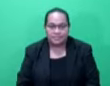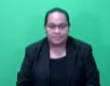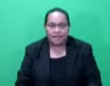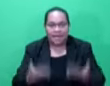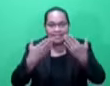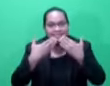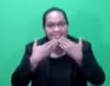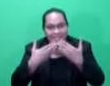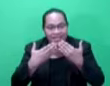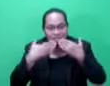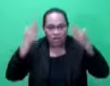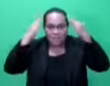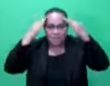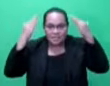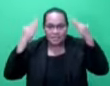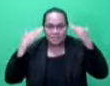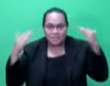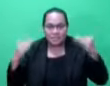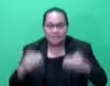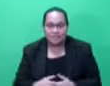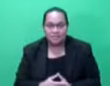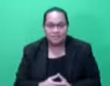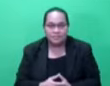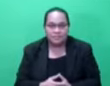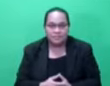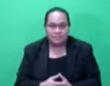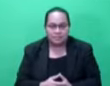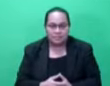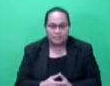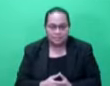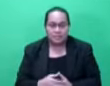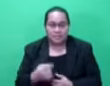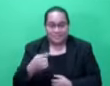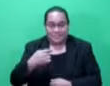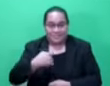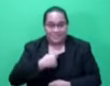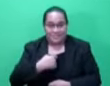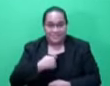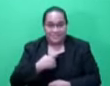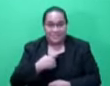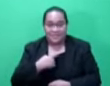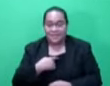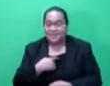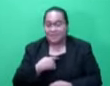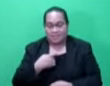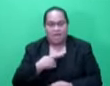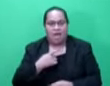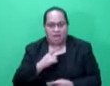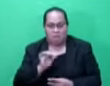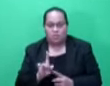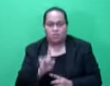Thank you, dear Speaker. Thank you, Honorable Speaker. Honorable Speaker, I was one of the many Christians